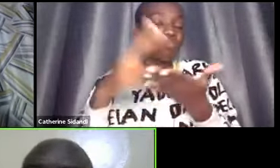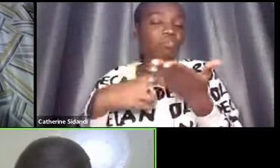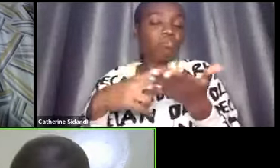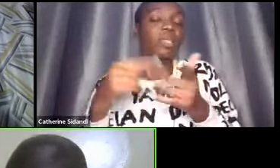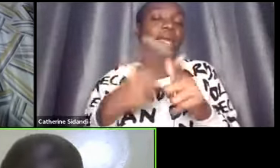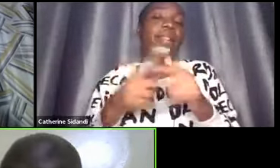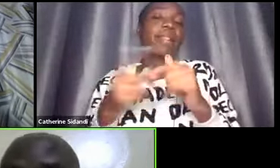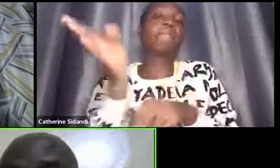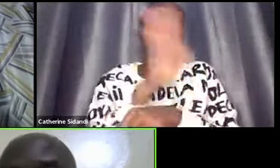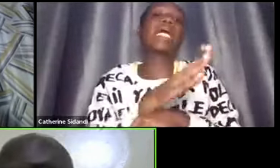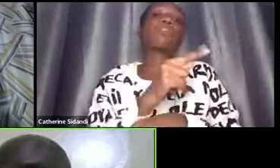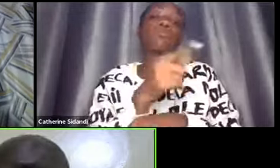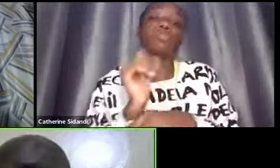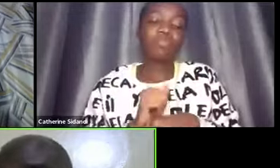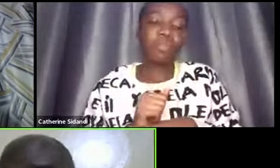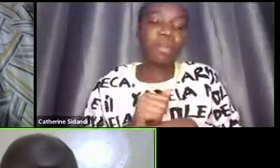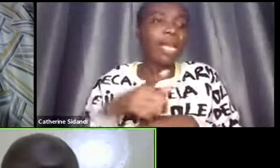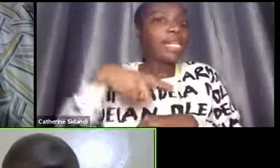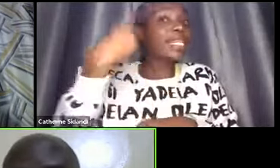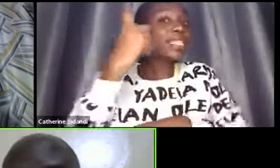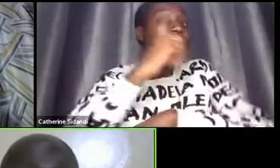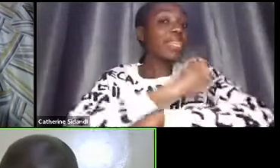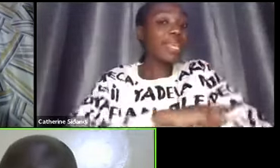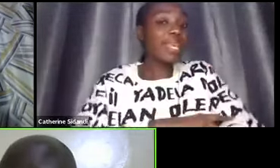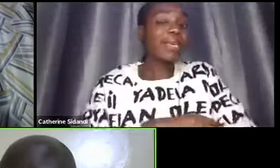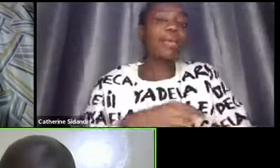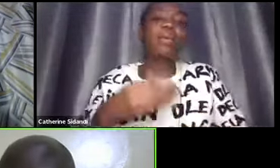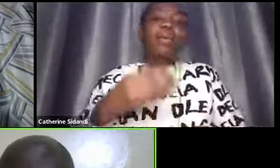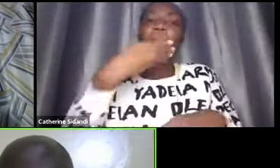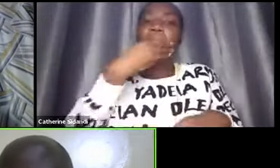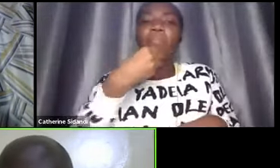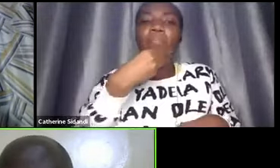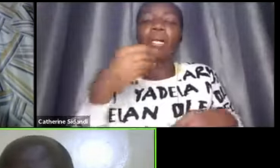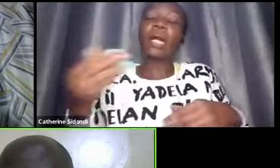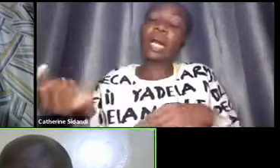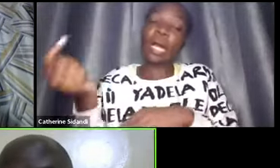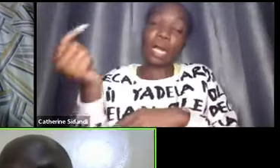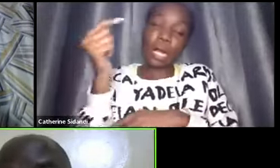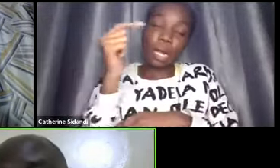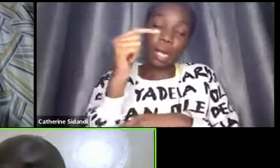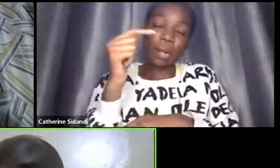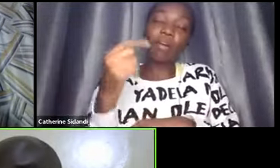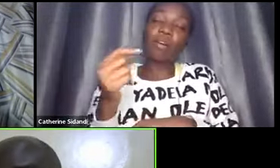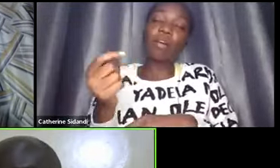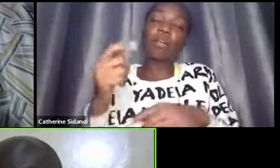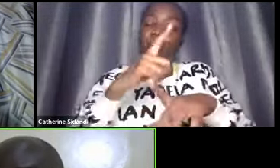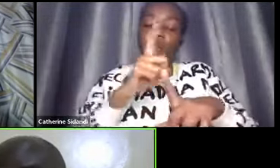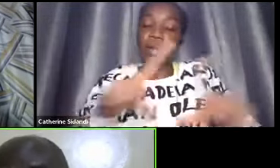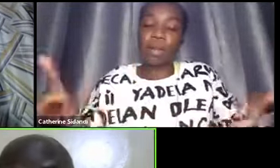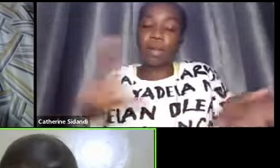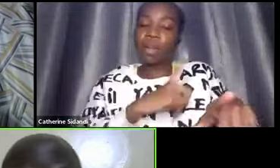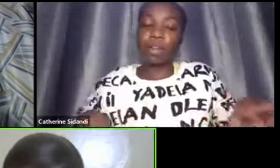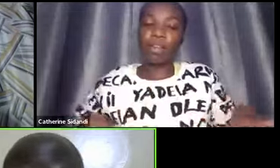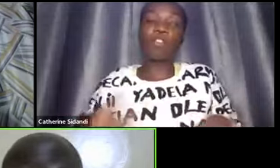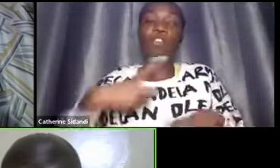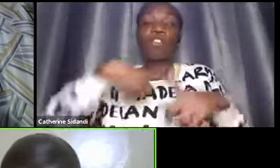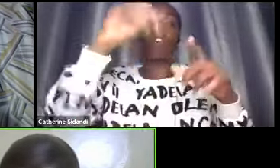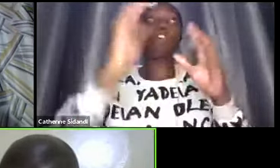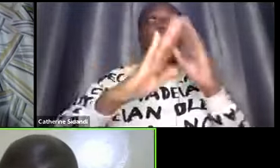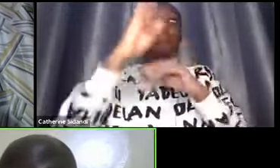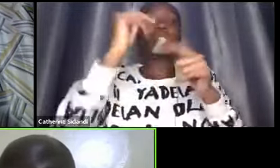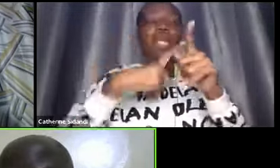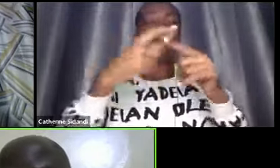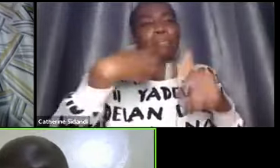day, the landlord went upstairs, the young man's room in the evening. He knocked at the door and asked the young man, "May I please come in?"